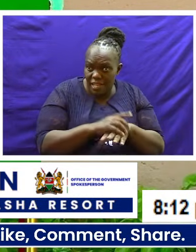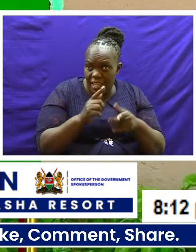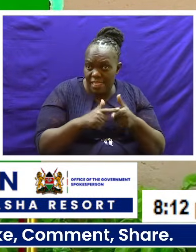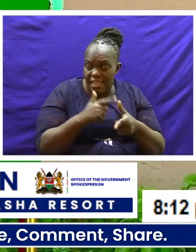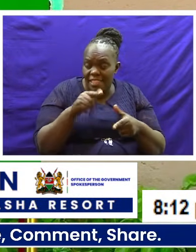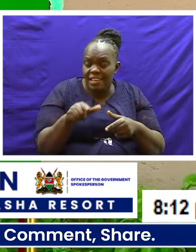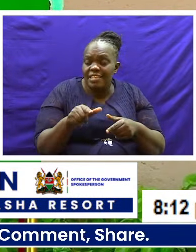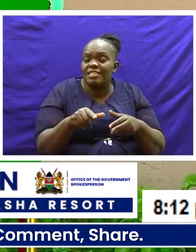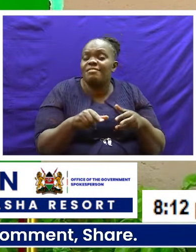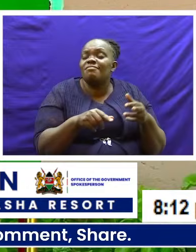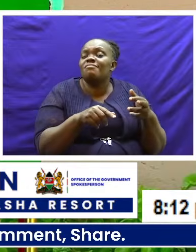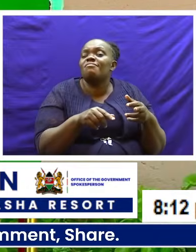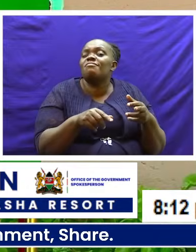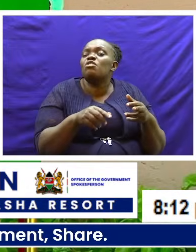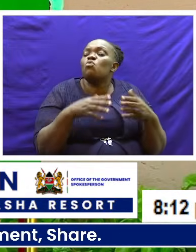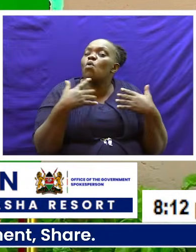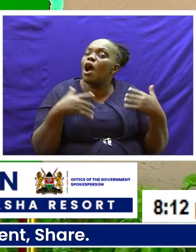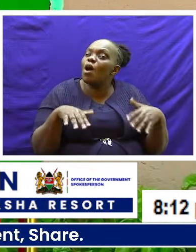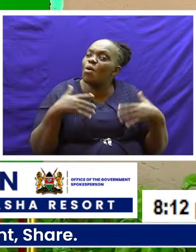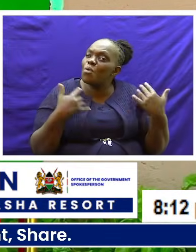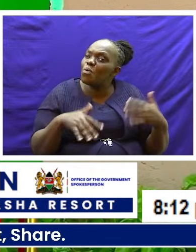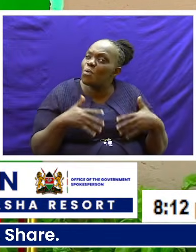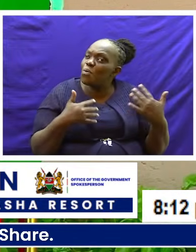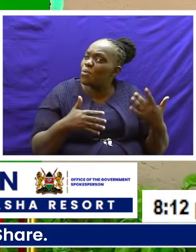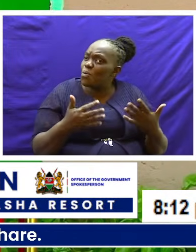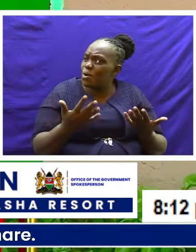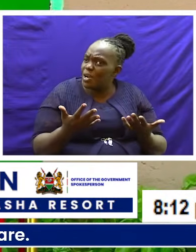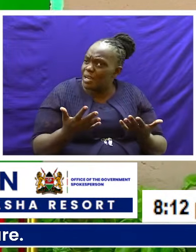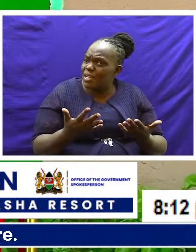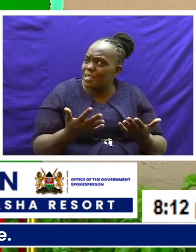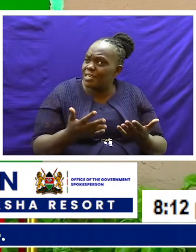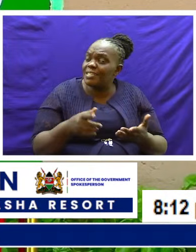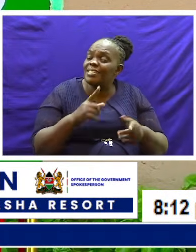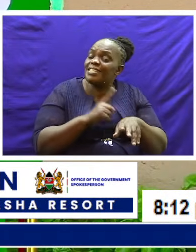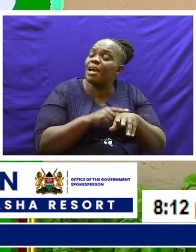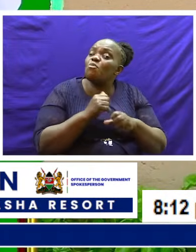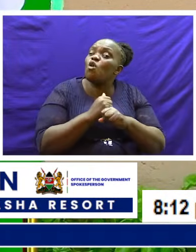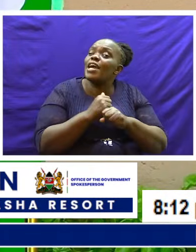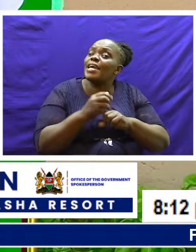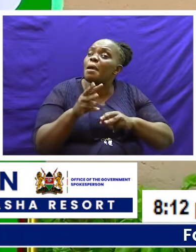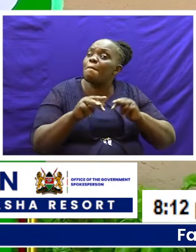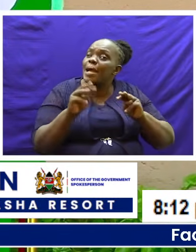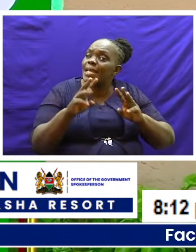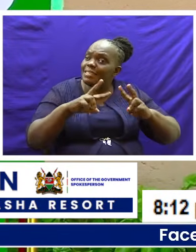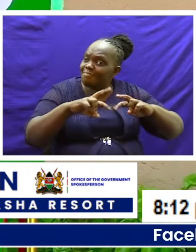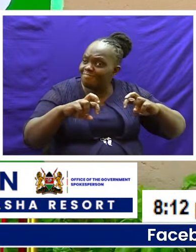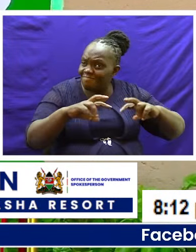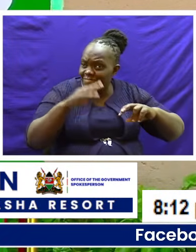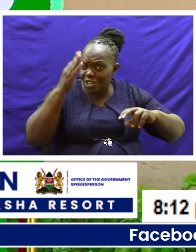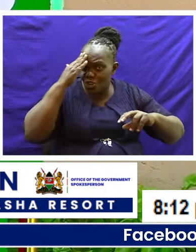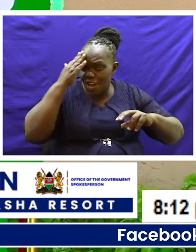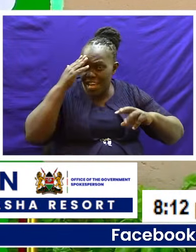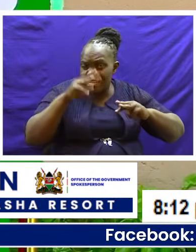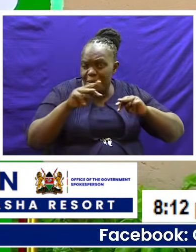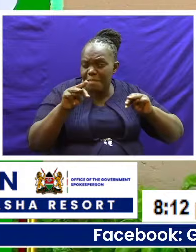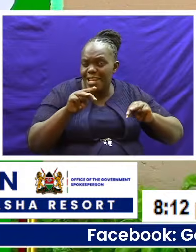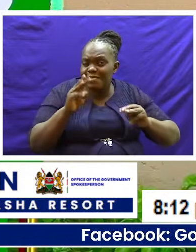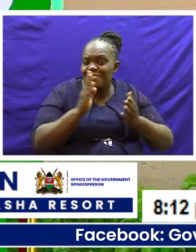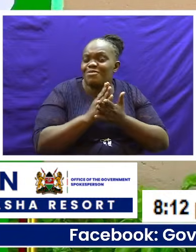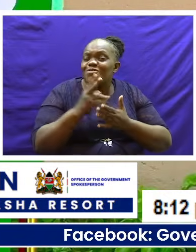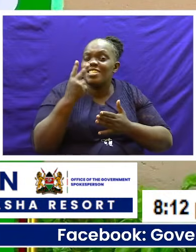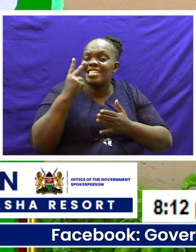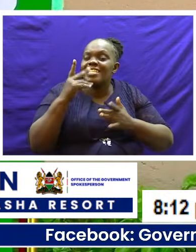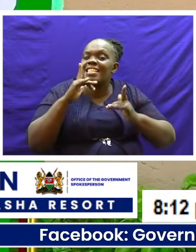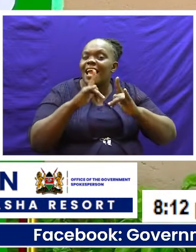CEO. Yes. Wow. So while working as a manager for research and knowledge management, I saw a gap in